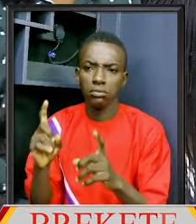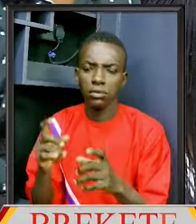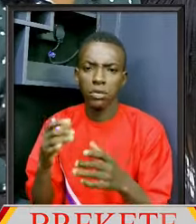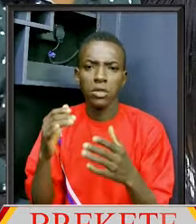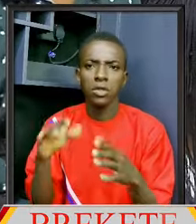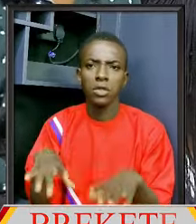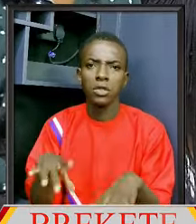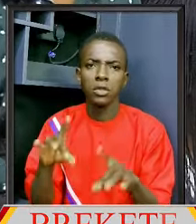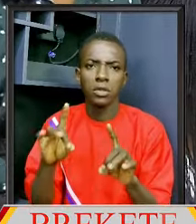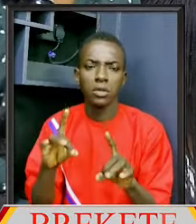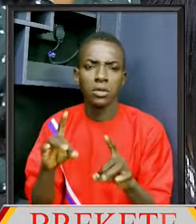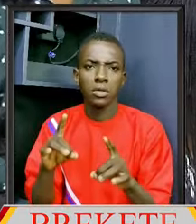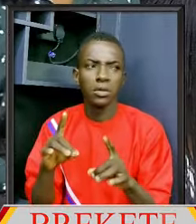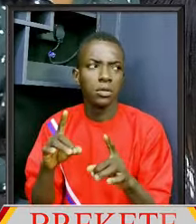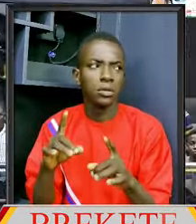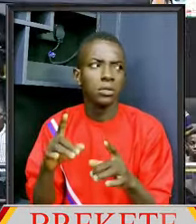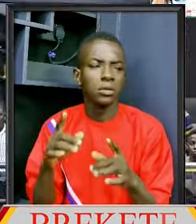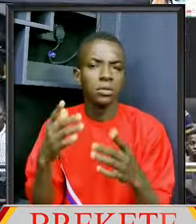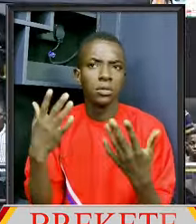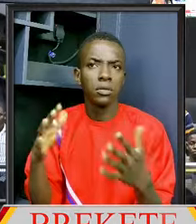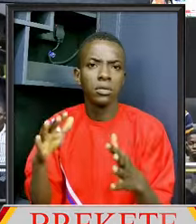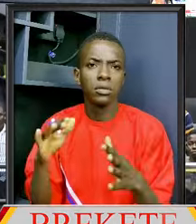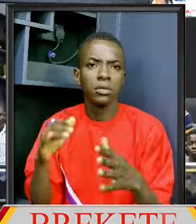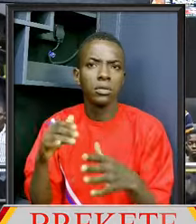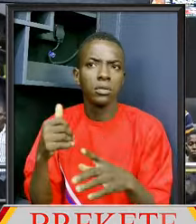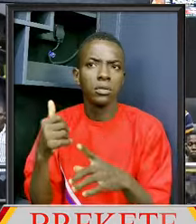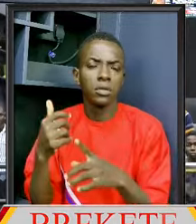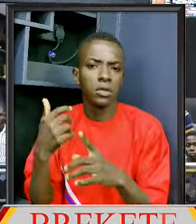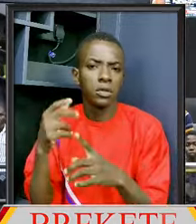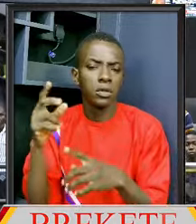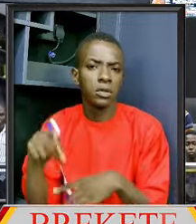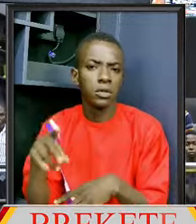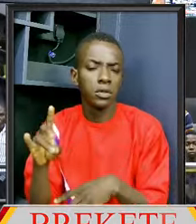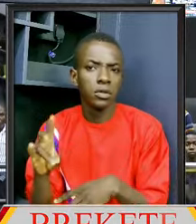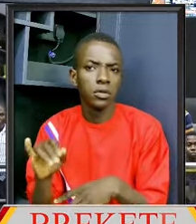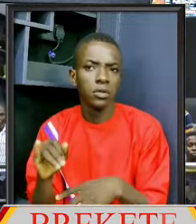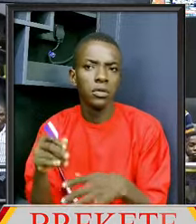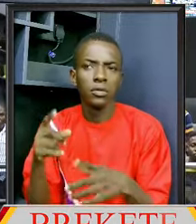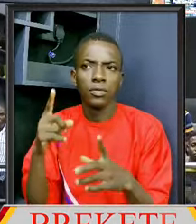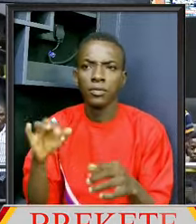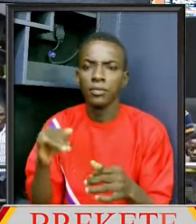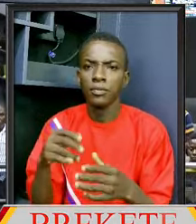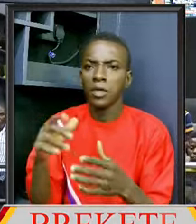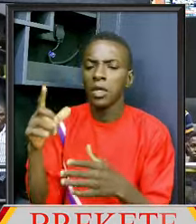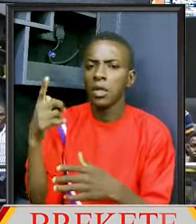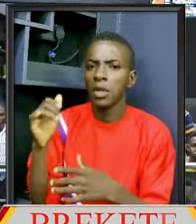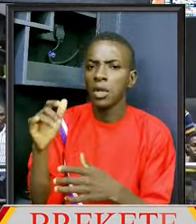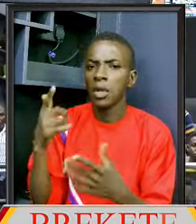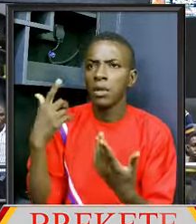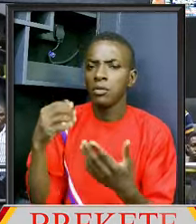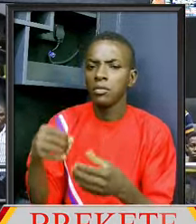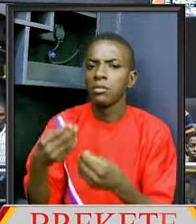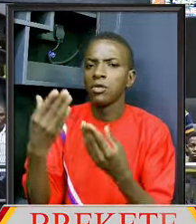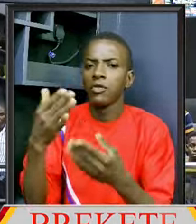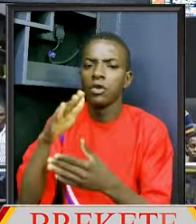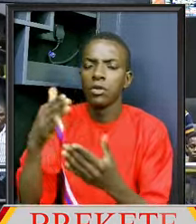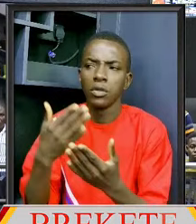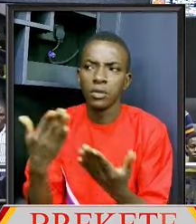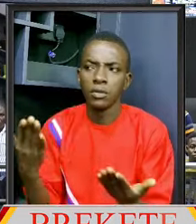Make a fit take decision. Because clap. I talk say 70% of clinical decision now lab they provide